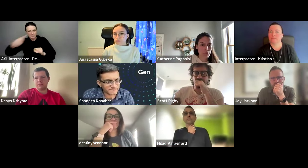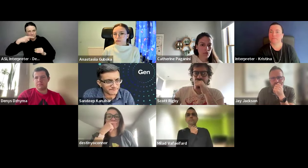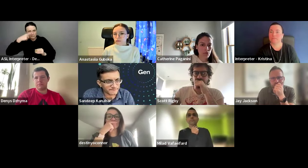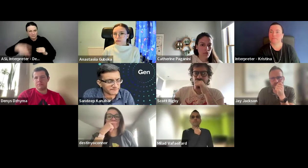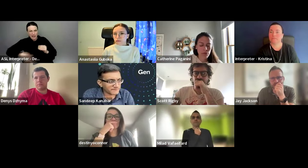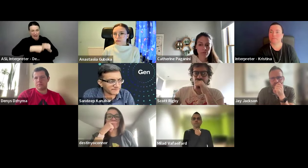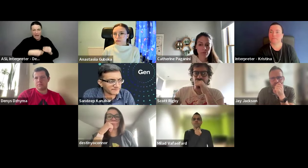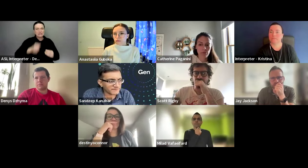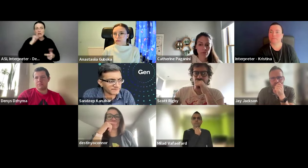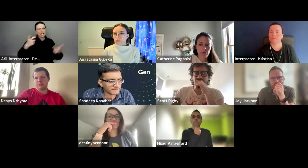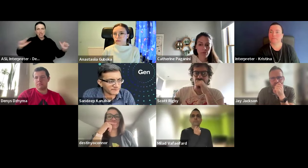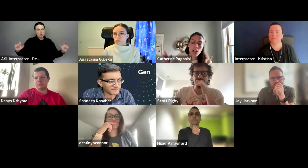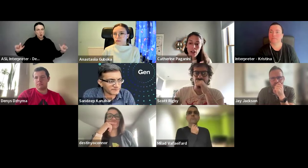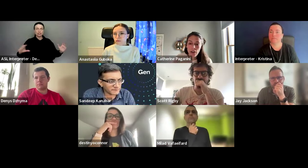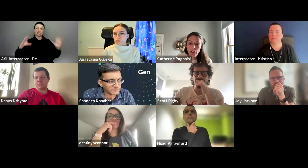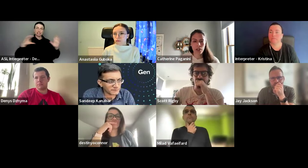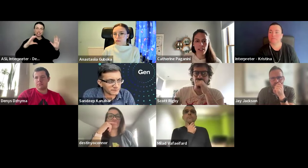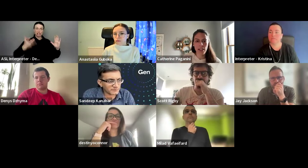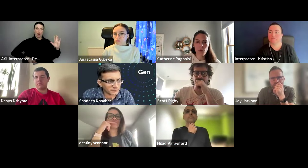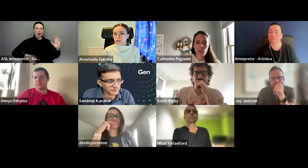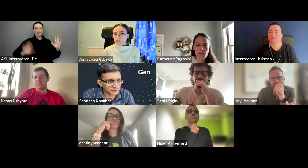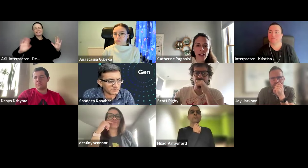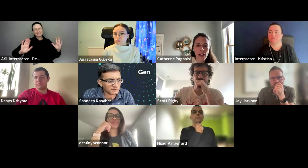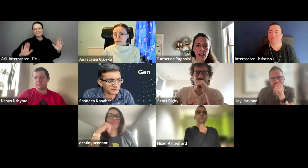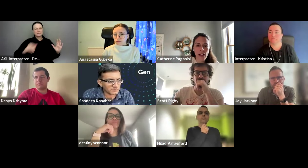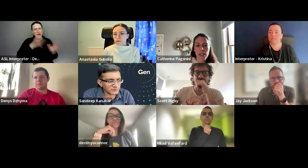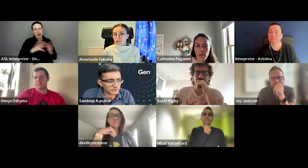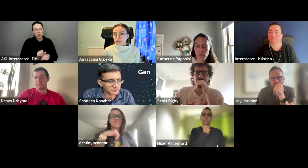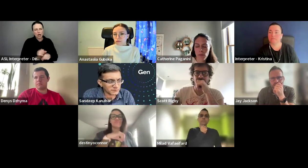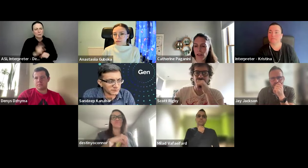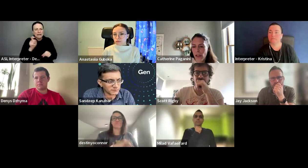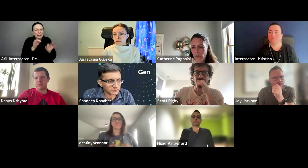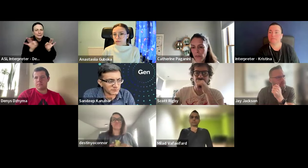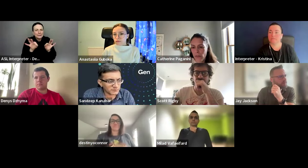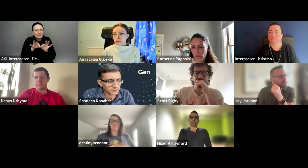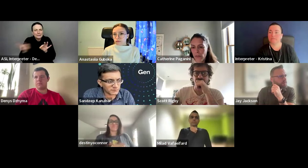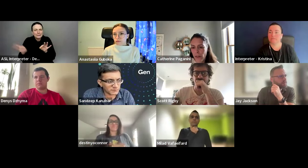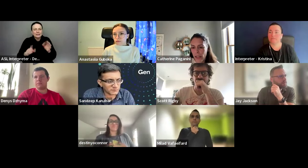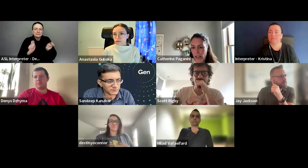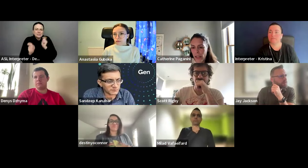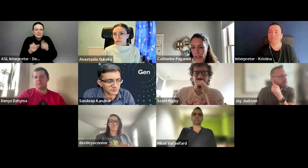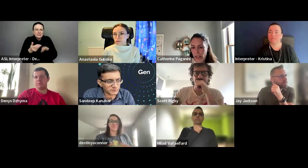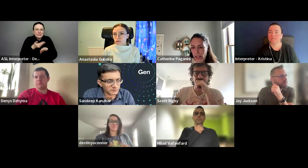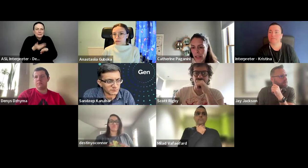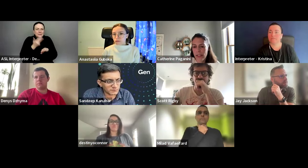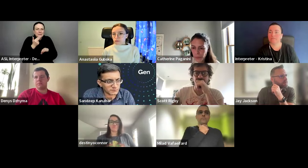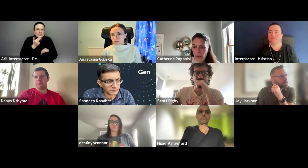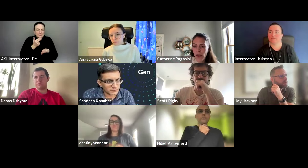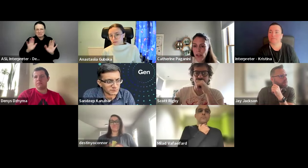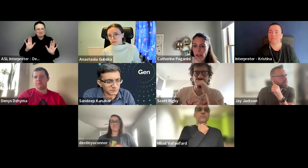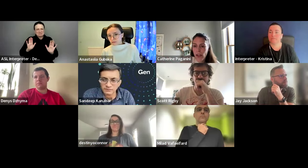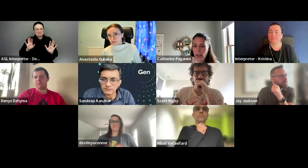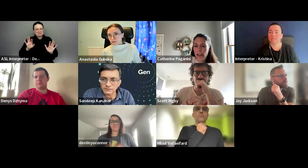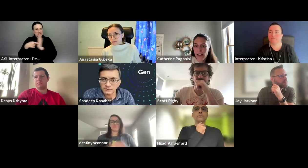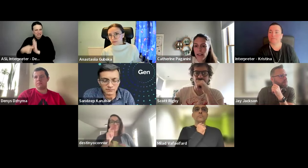it's not a huge. I mean, it's not a lot of work. I think we just need to fine tune it and maybe find a few more